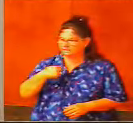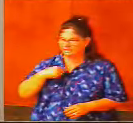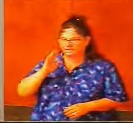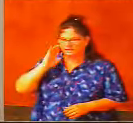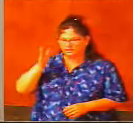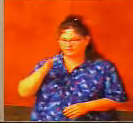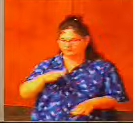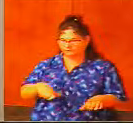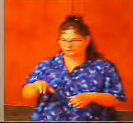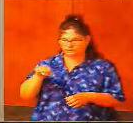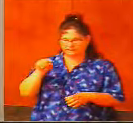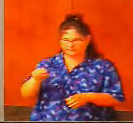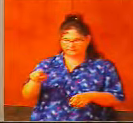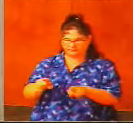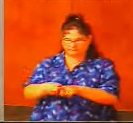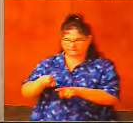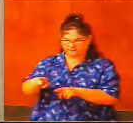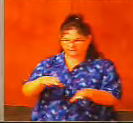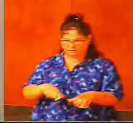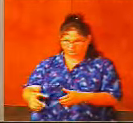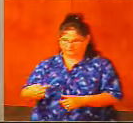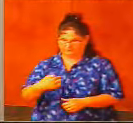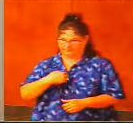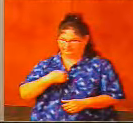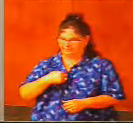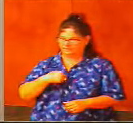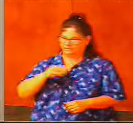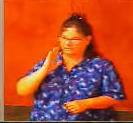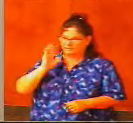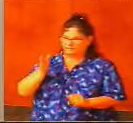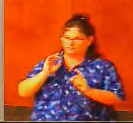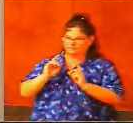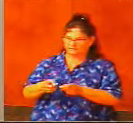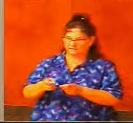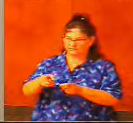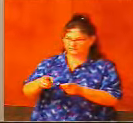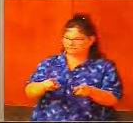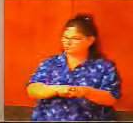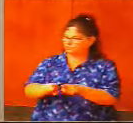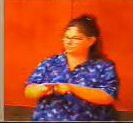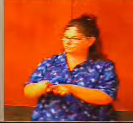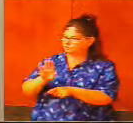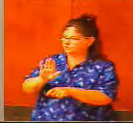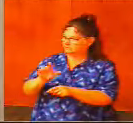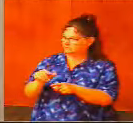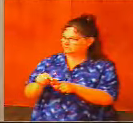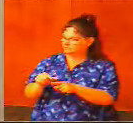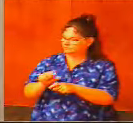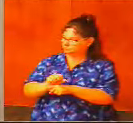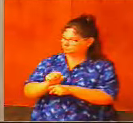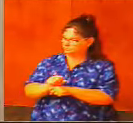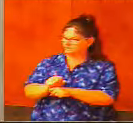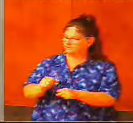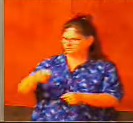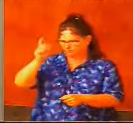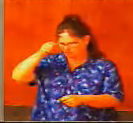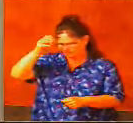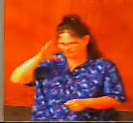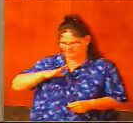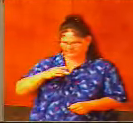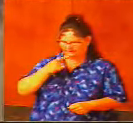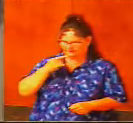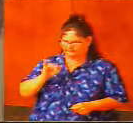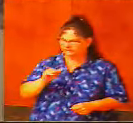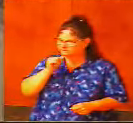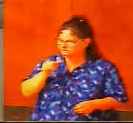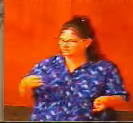will do to him just as he has done to me. I will render to the man according to his work." The wise man says that's not the way you